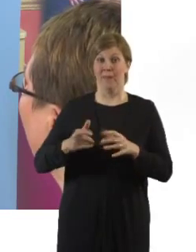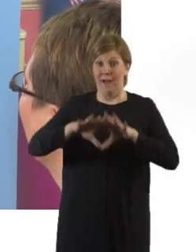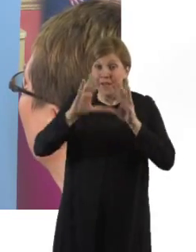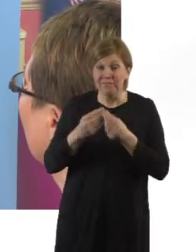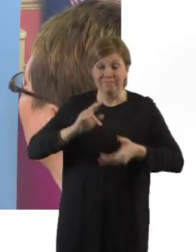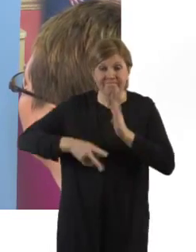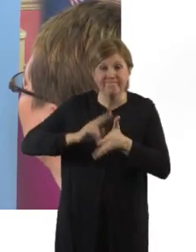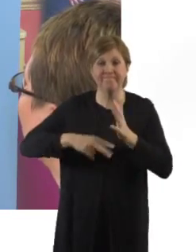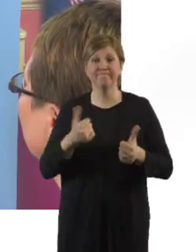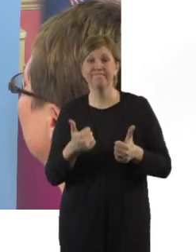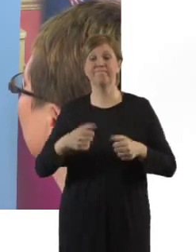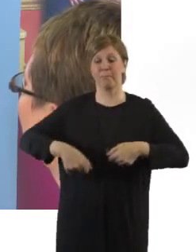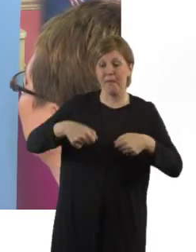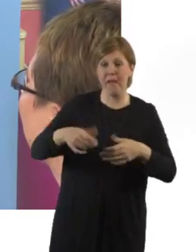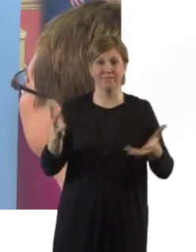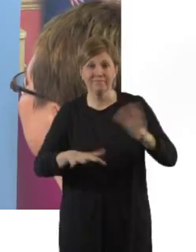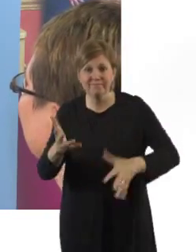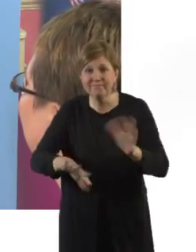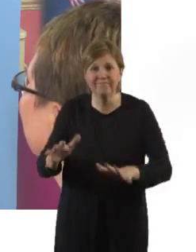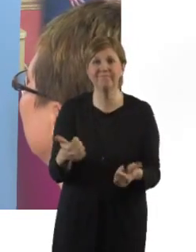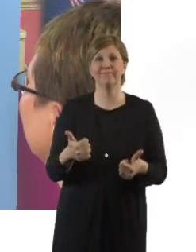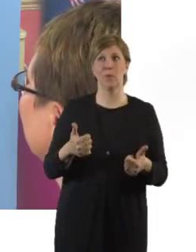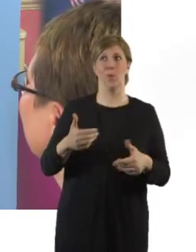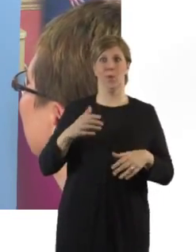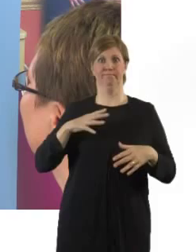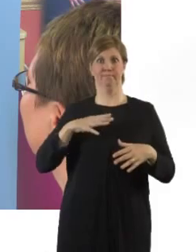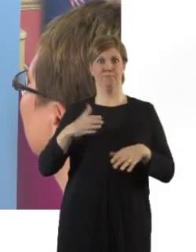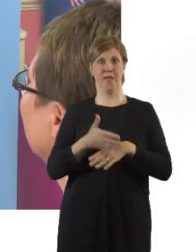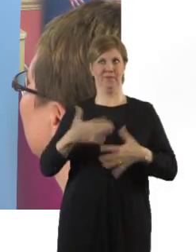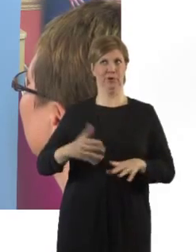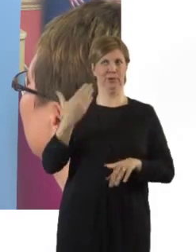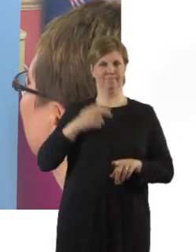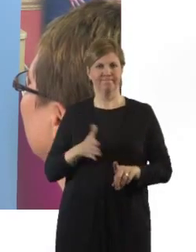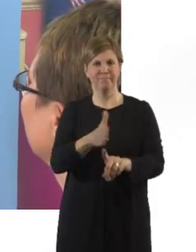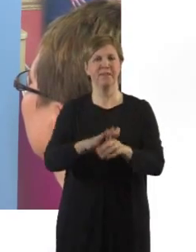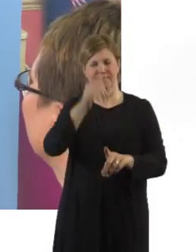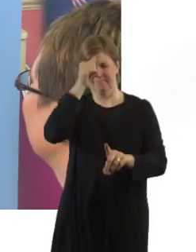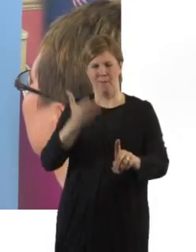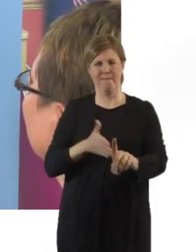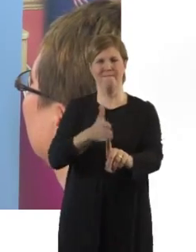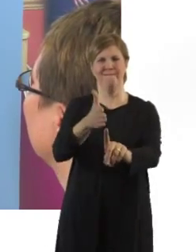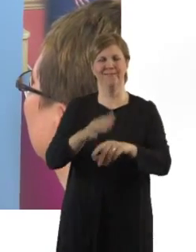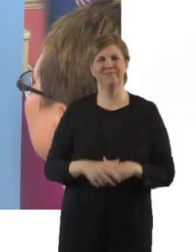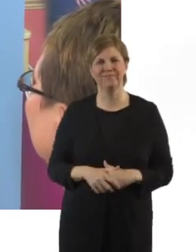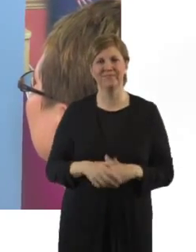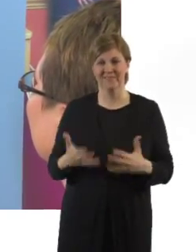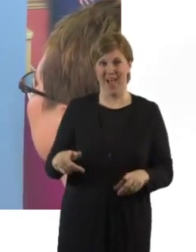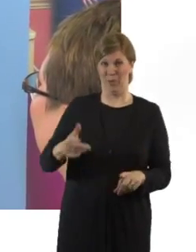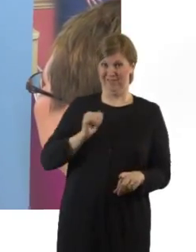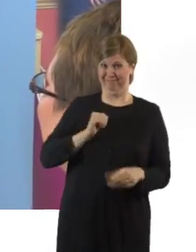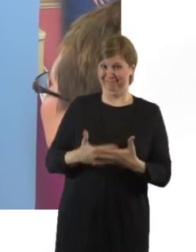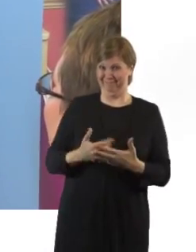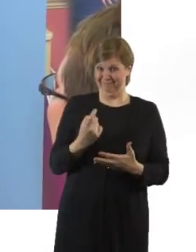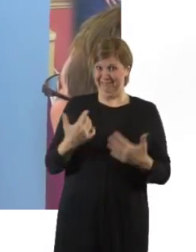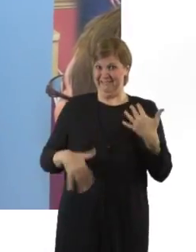OK Sharon, so Mum's got everything organised. She's packed the bags, she's practised the journey, she knows where she's going. Now she's feeling that baby's on its